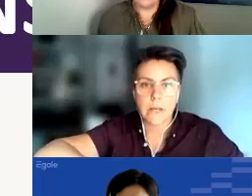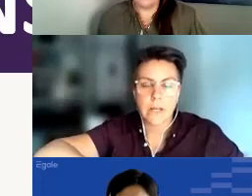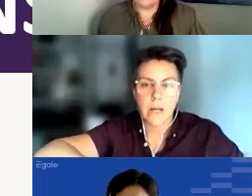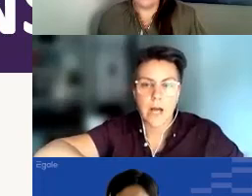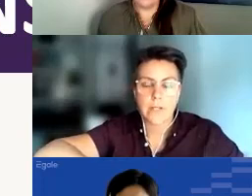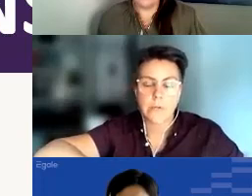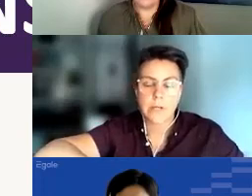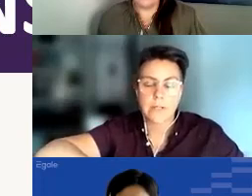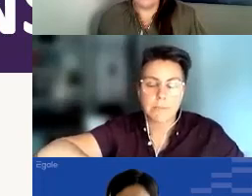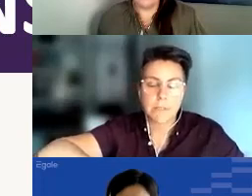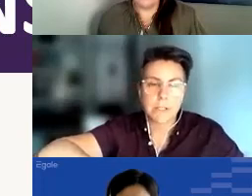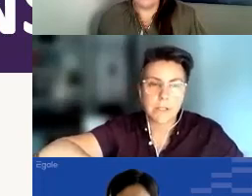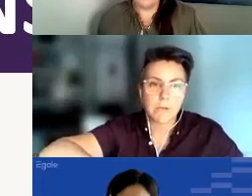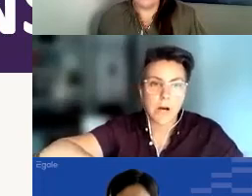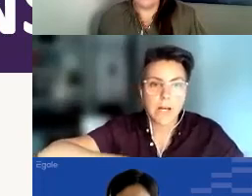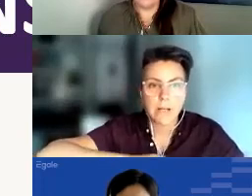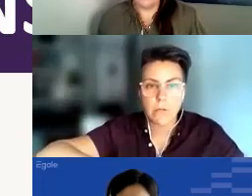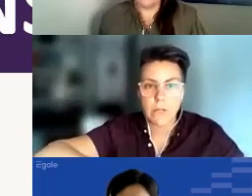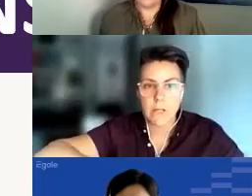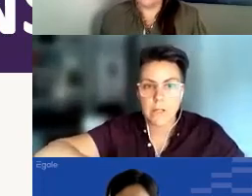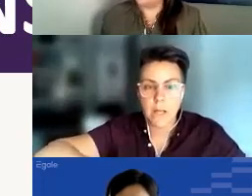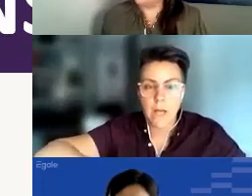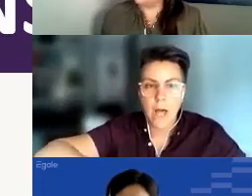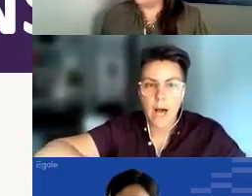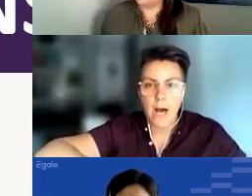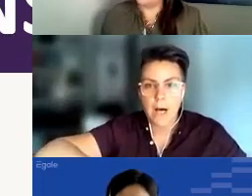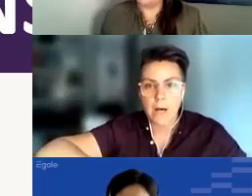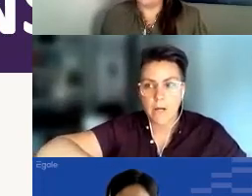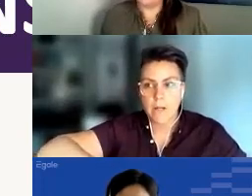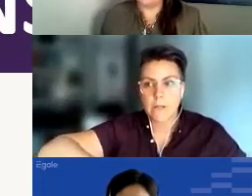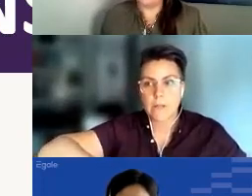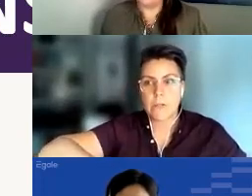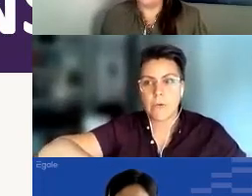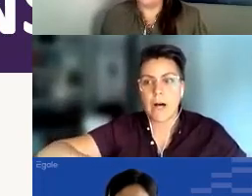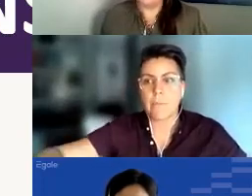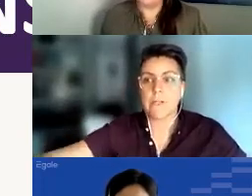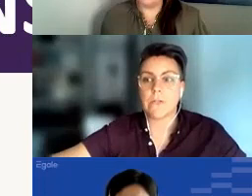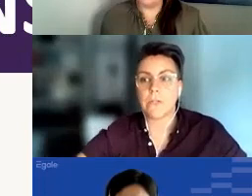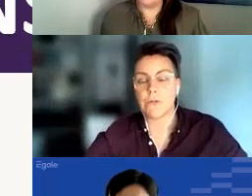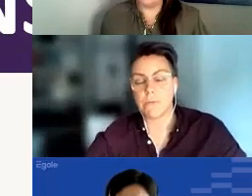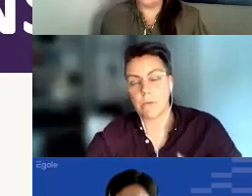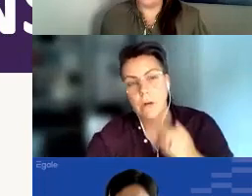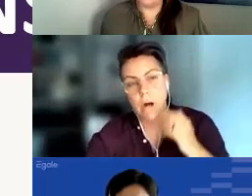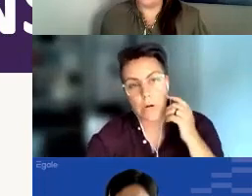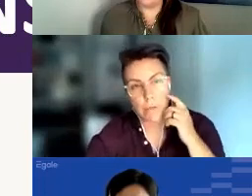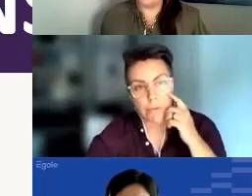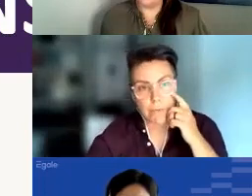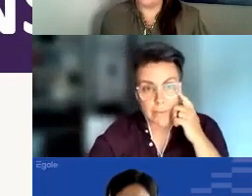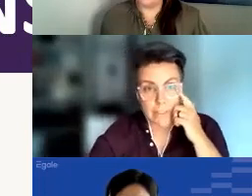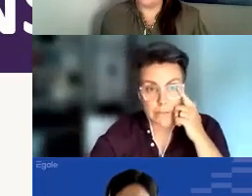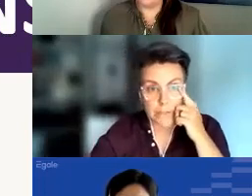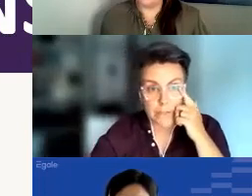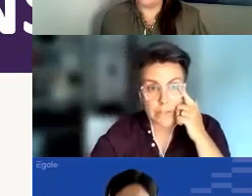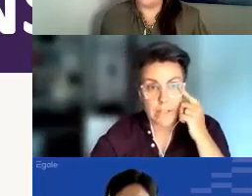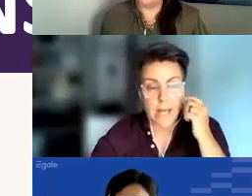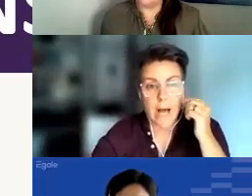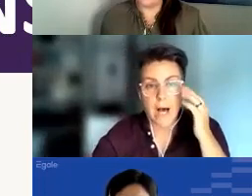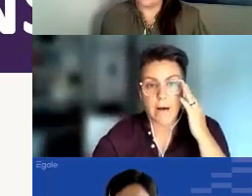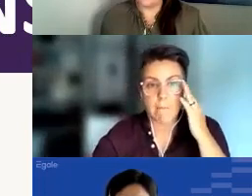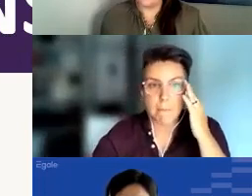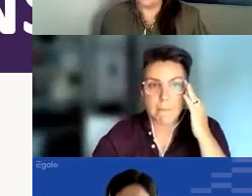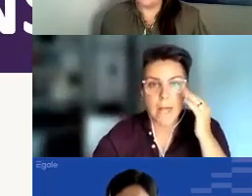also within 2SLGBTQI communities to help us distribute our recruitment